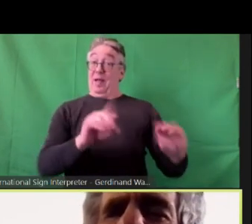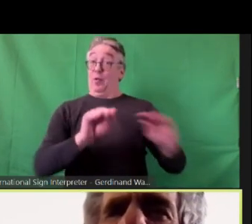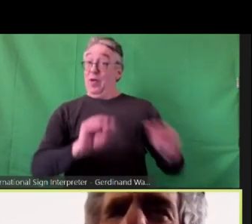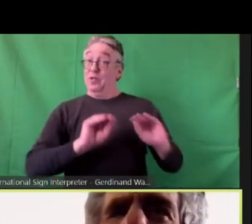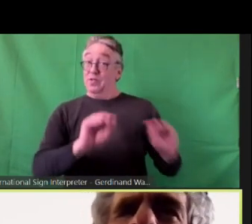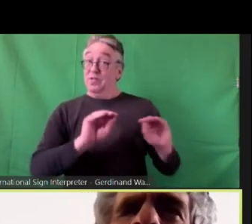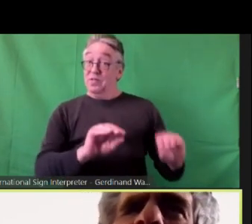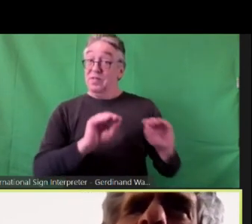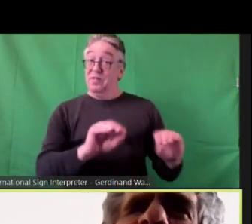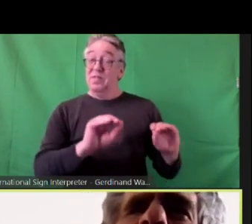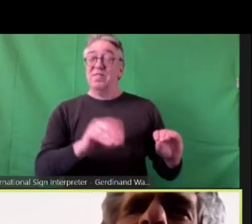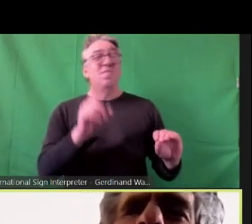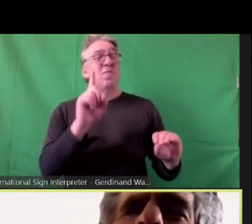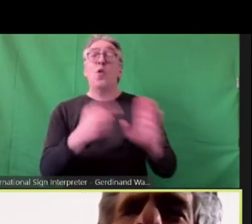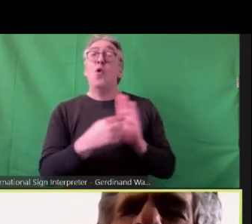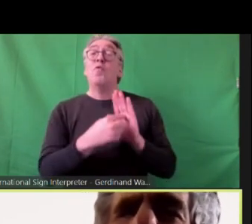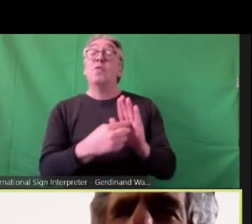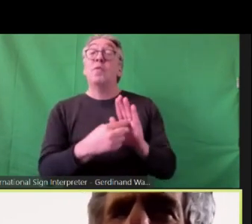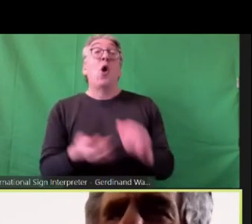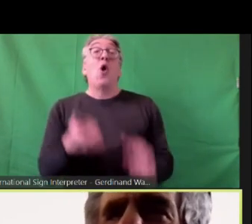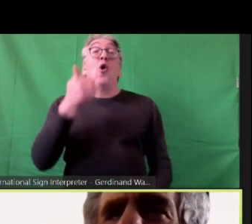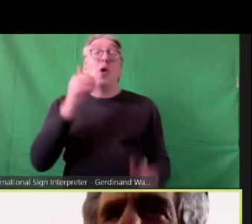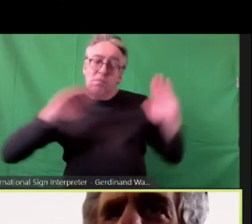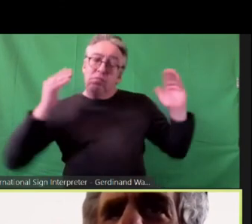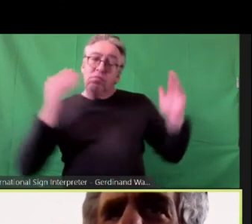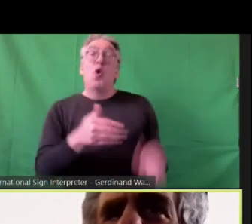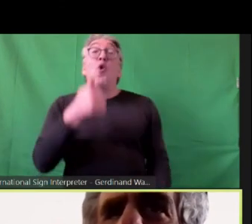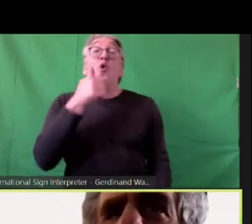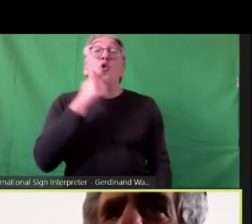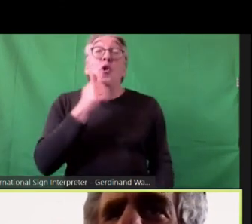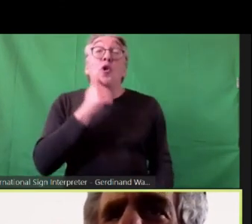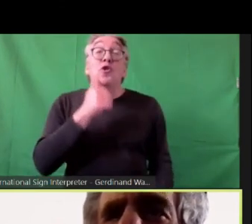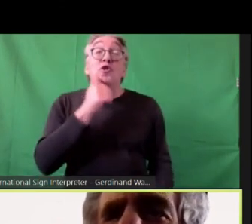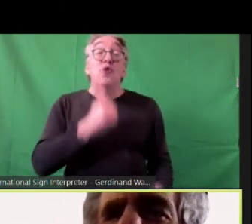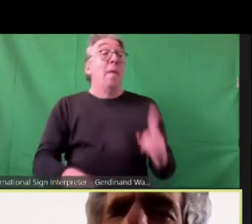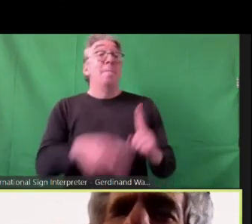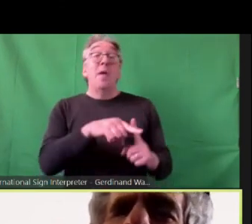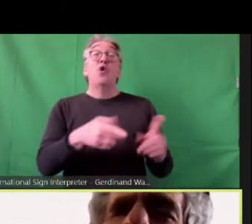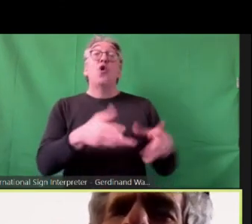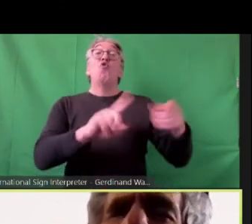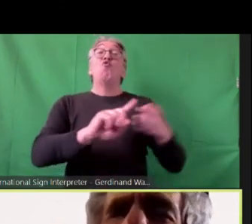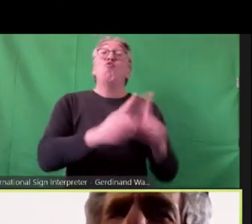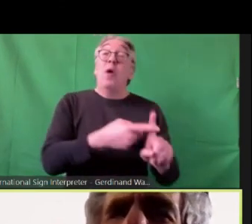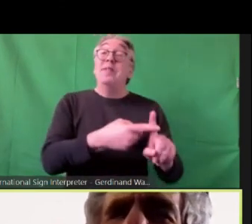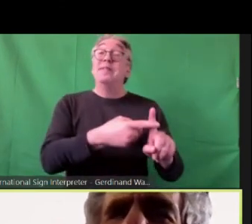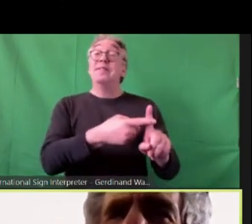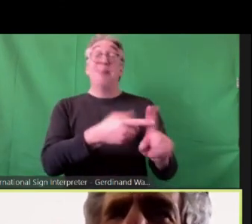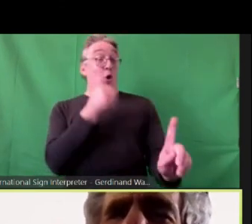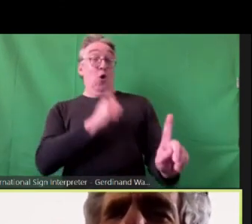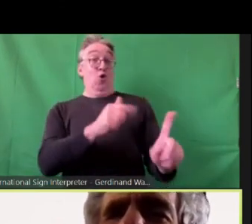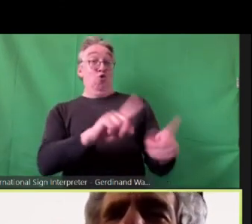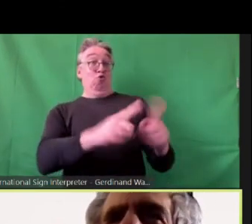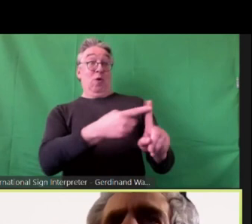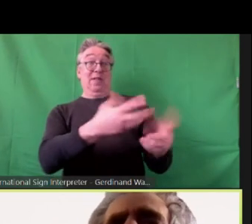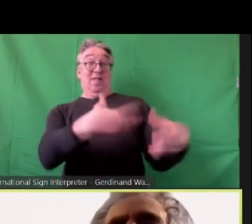for example, empowering girls, and more to the point, friends and family of girls, to recognize that